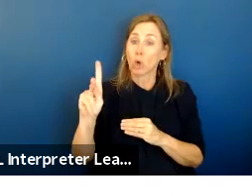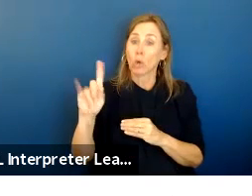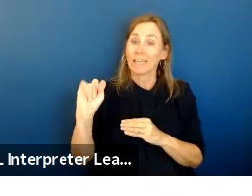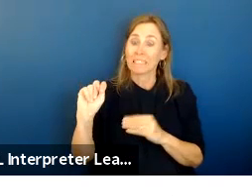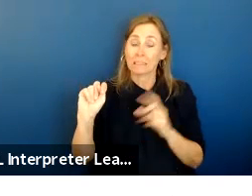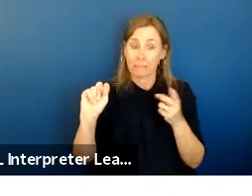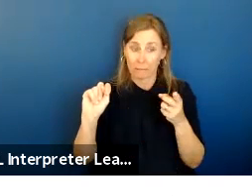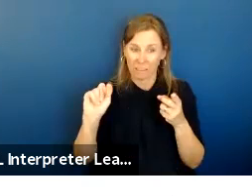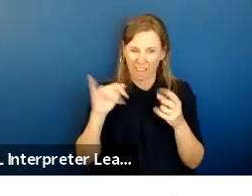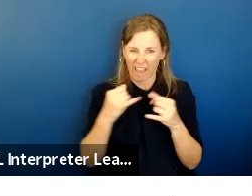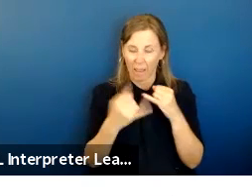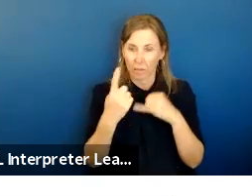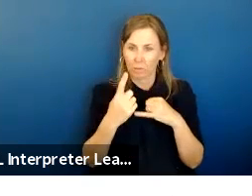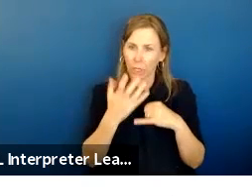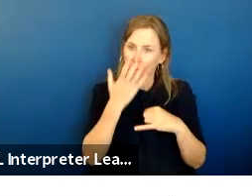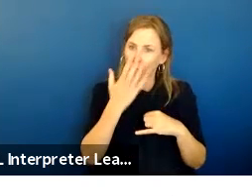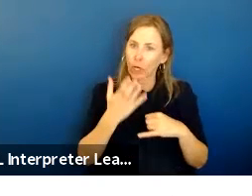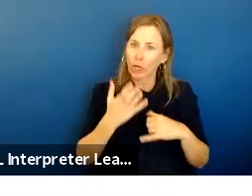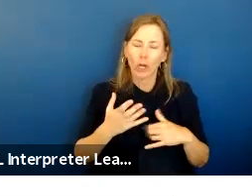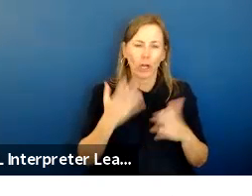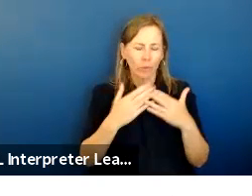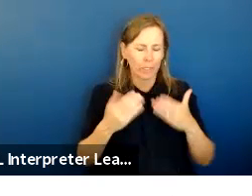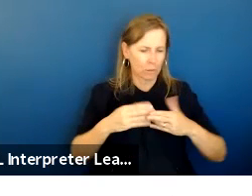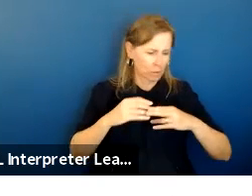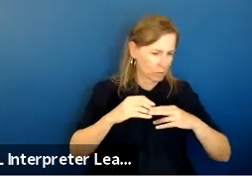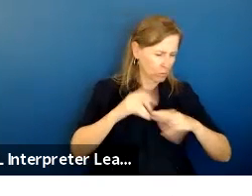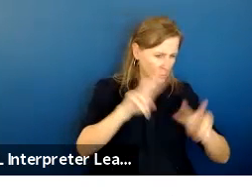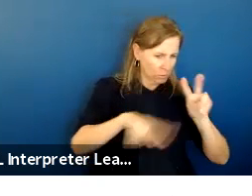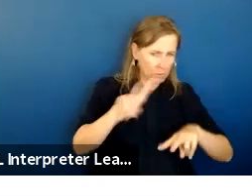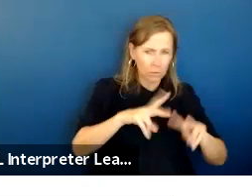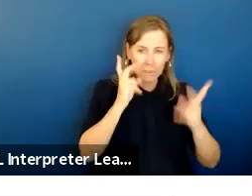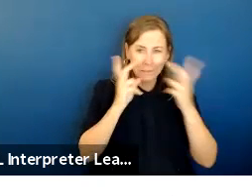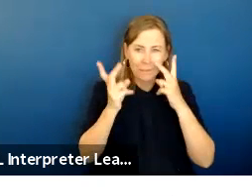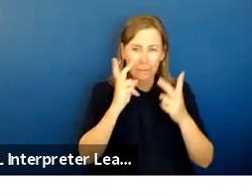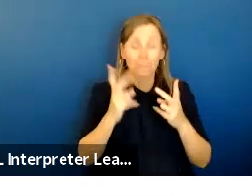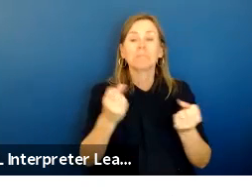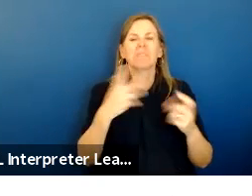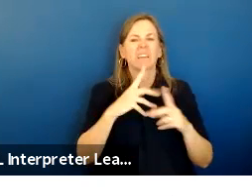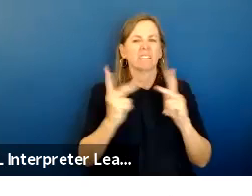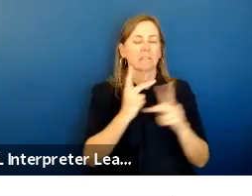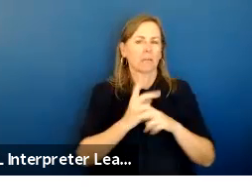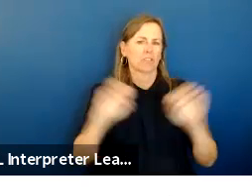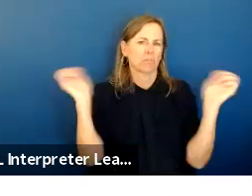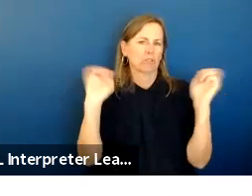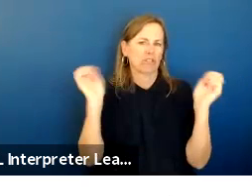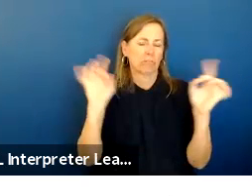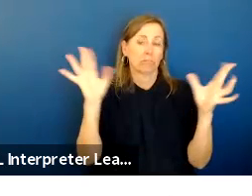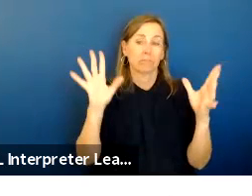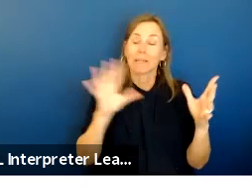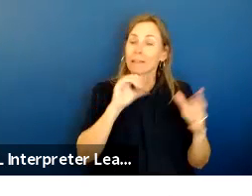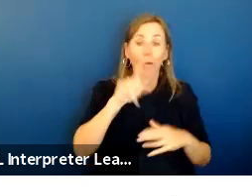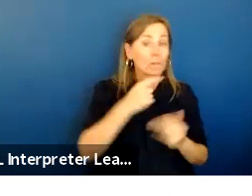folks to look into in many types of disasters, much more than fire and flood.